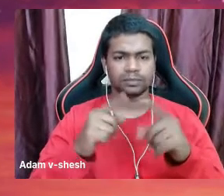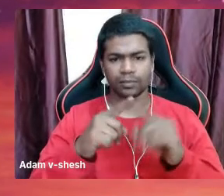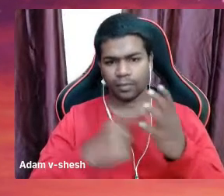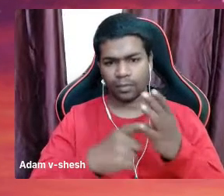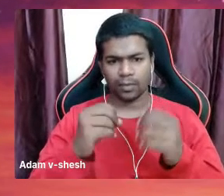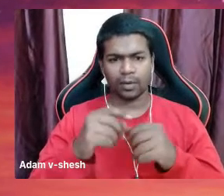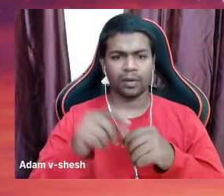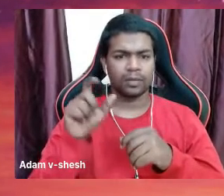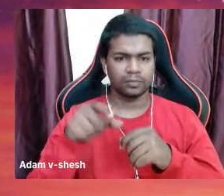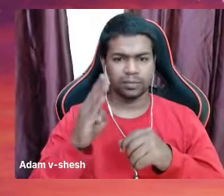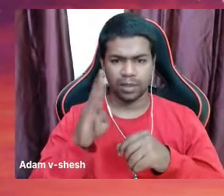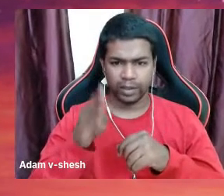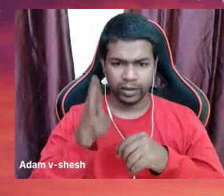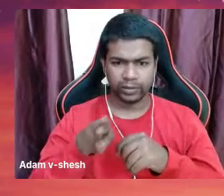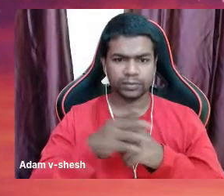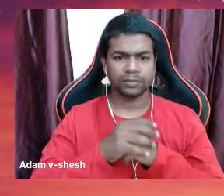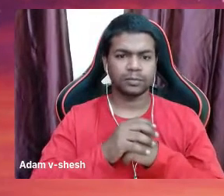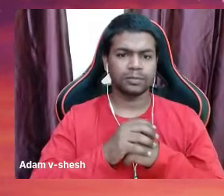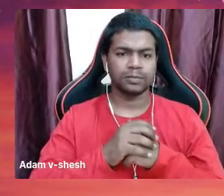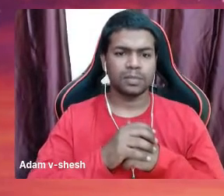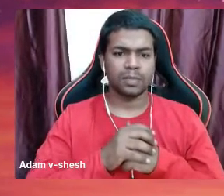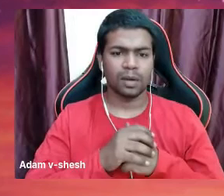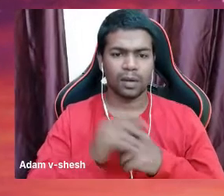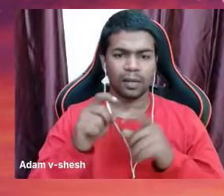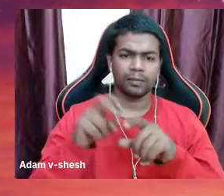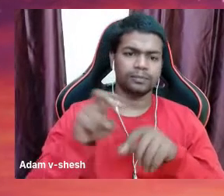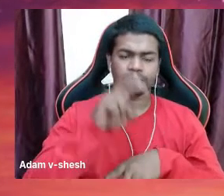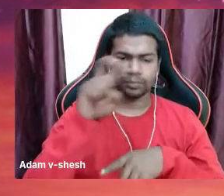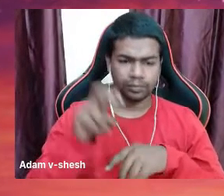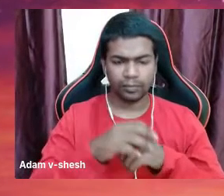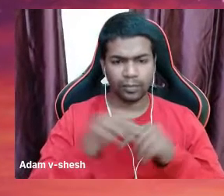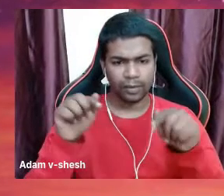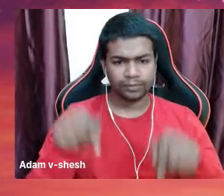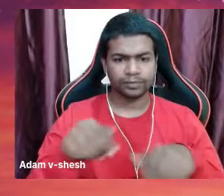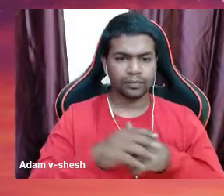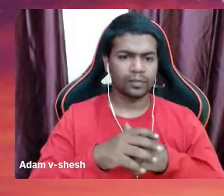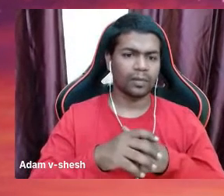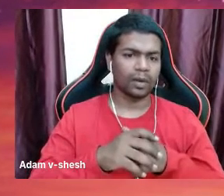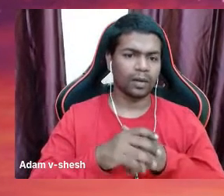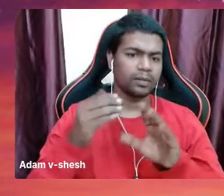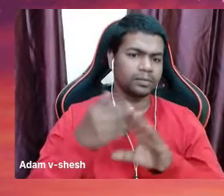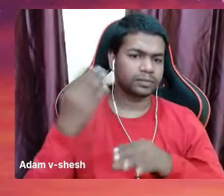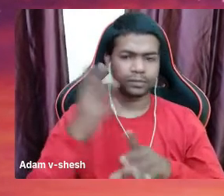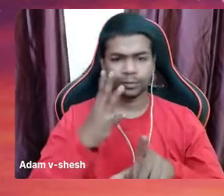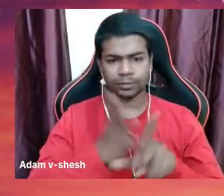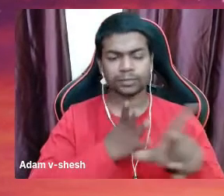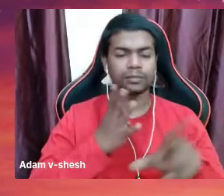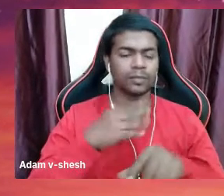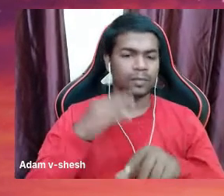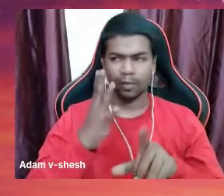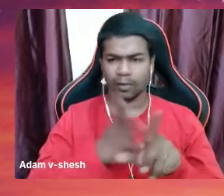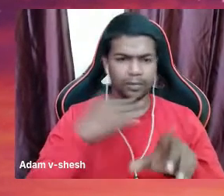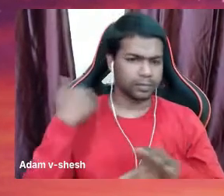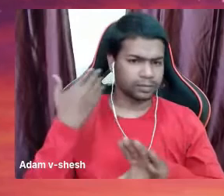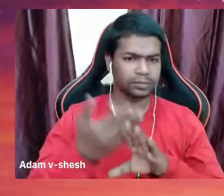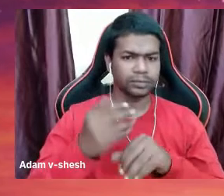had credit cards, well-traveled, well-read. Now, we went in the last 4 years itself, 4 or 5 years, we've